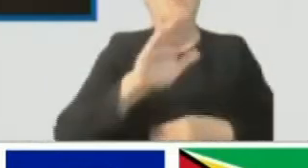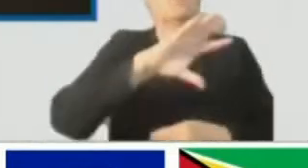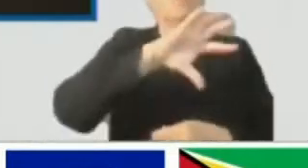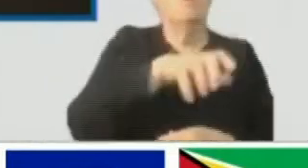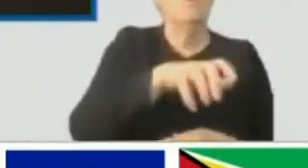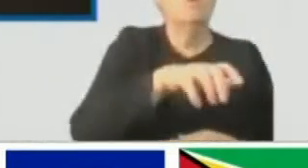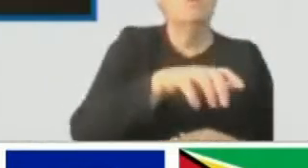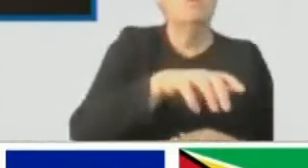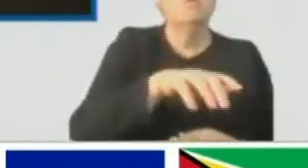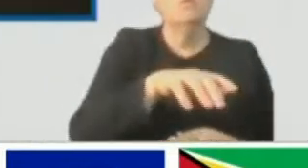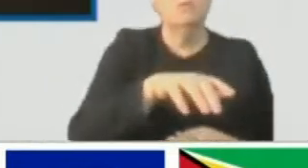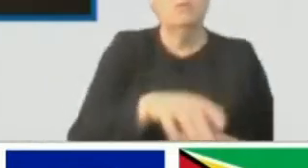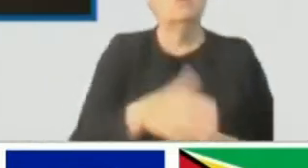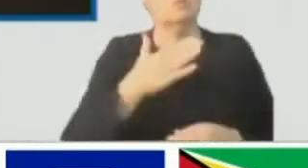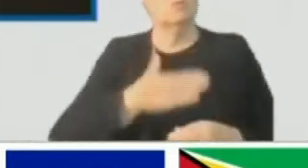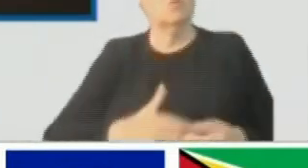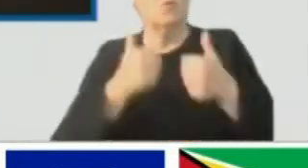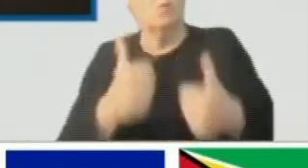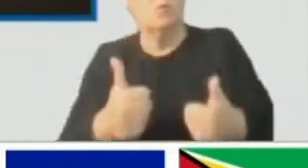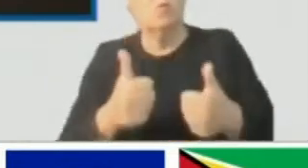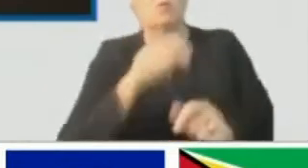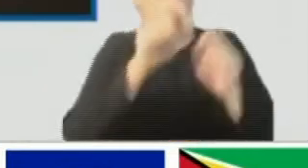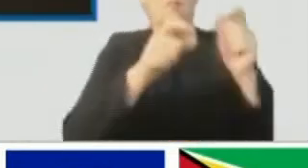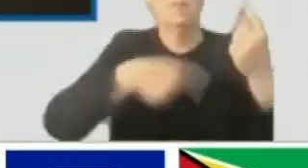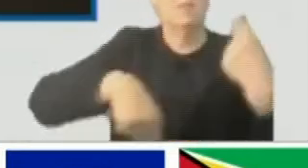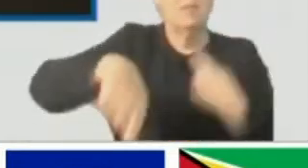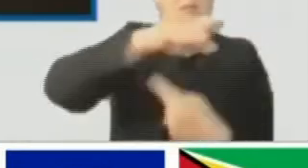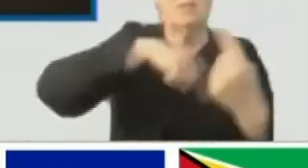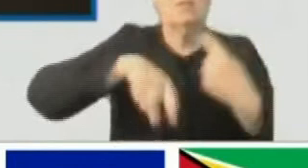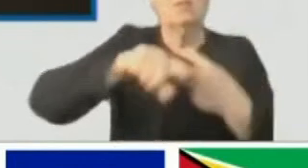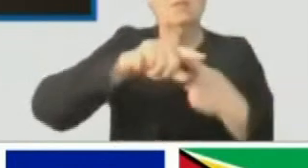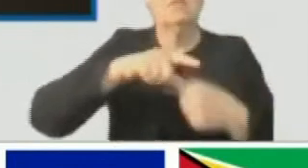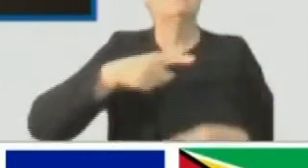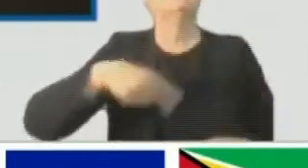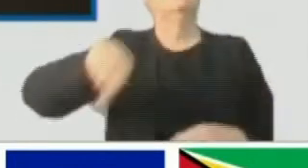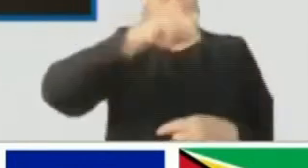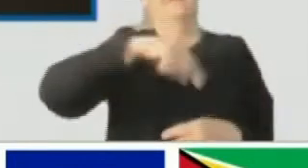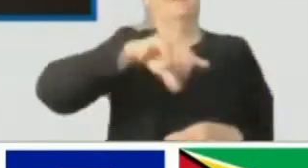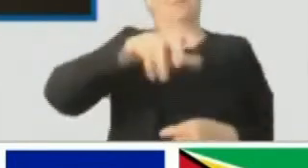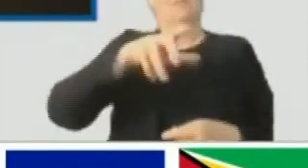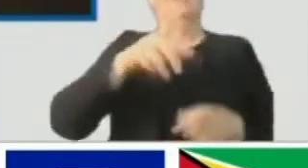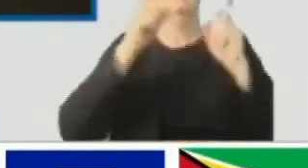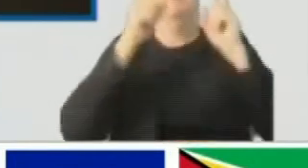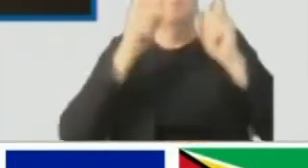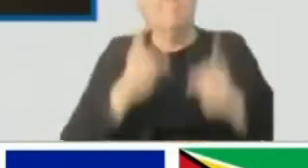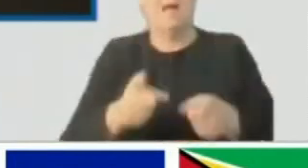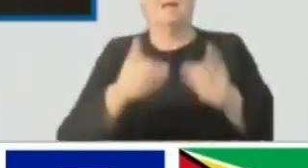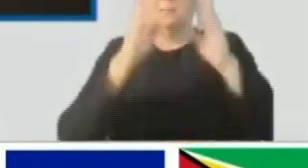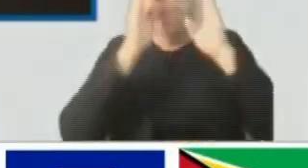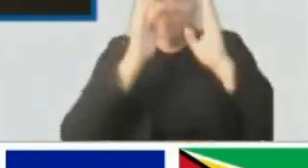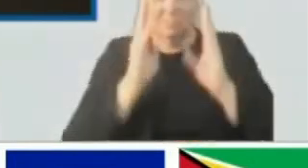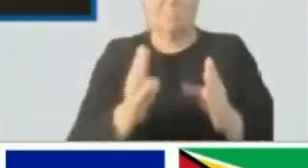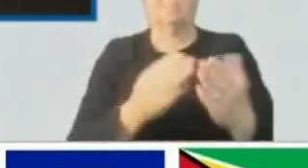we must be committed to this task. The government of Jamaica